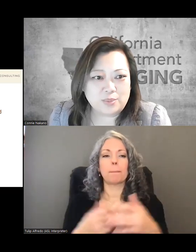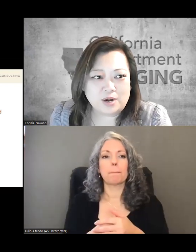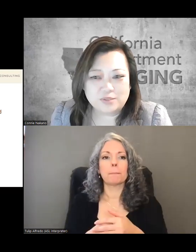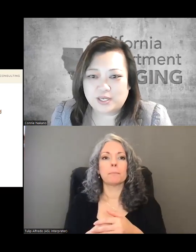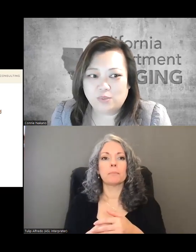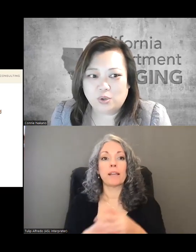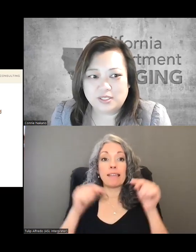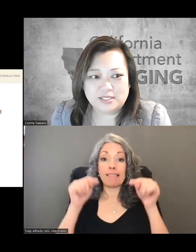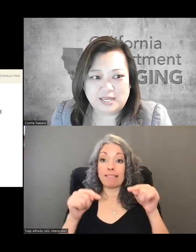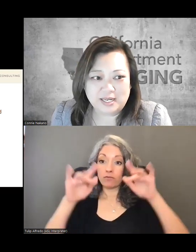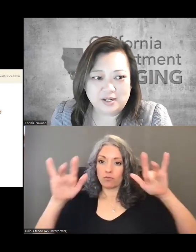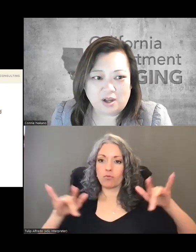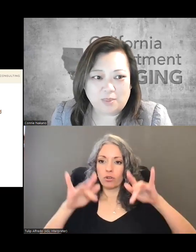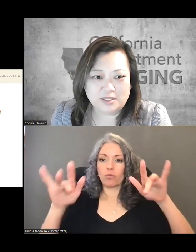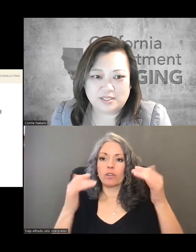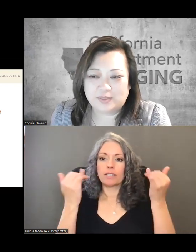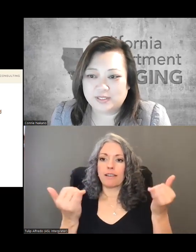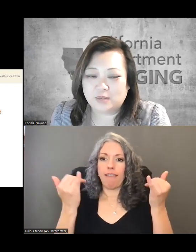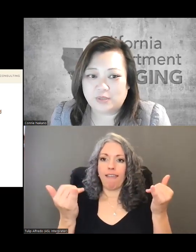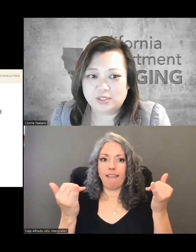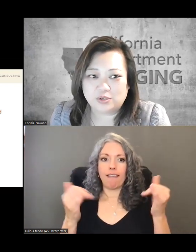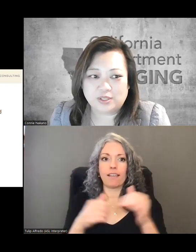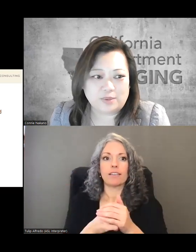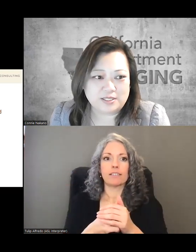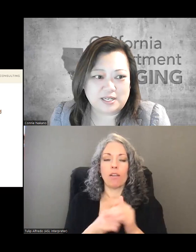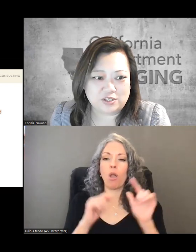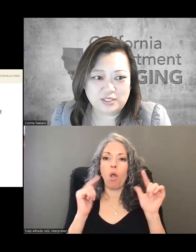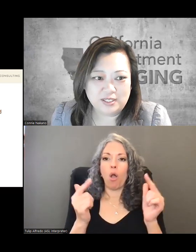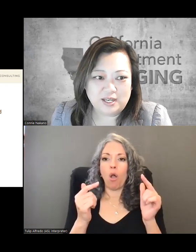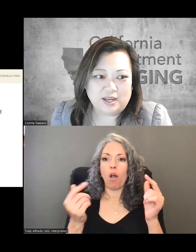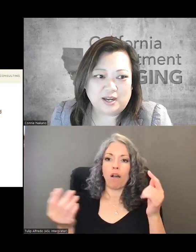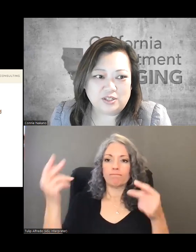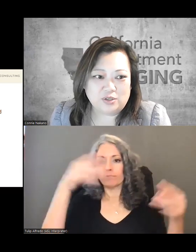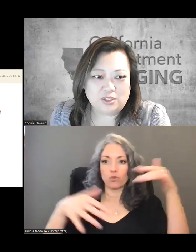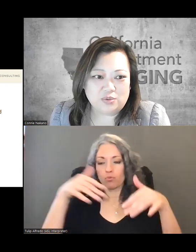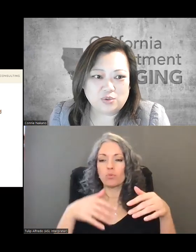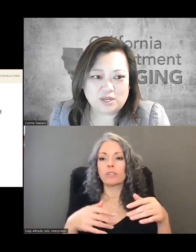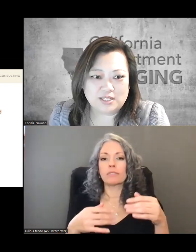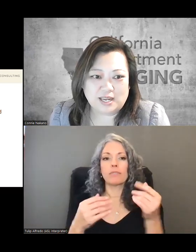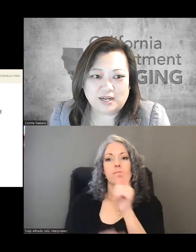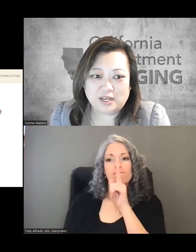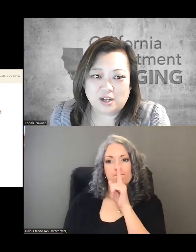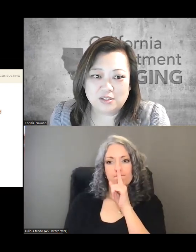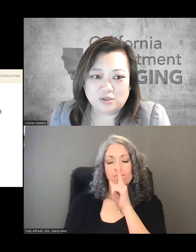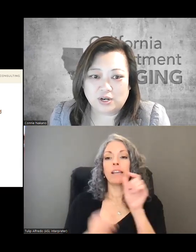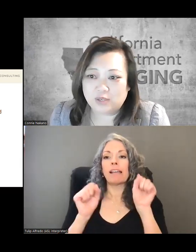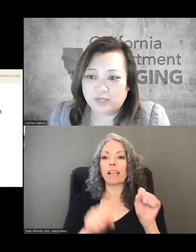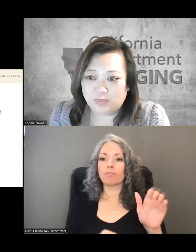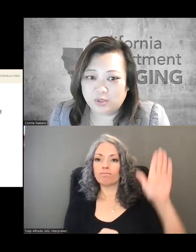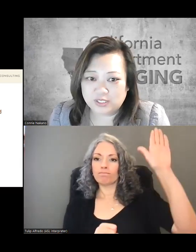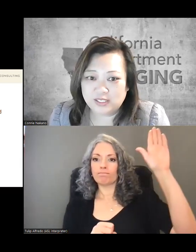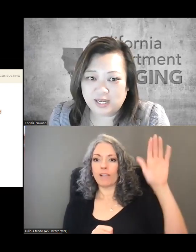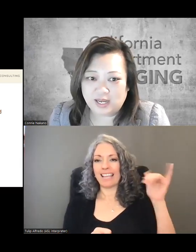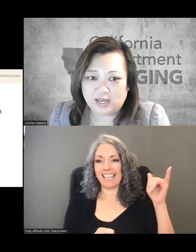So this webinar is being recorded today. All participants are muted during the presentation. You can use your raise the hand icon during our